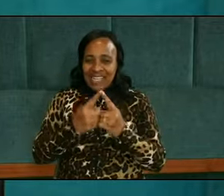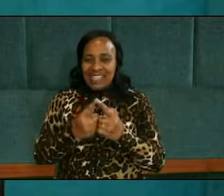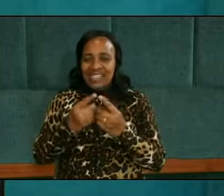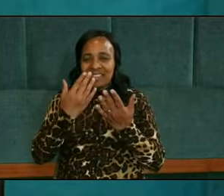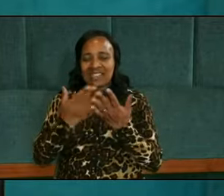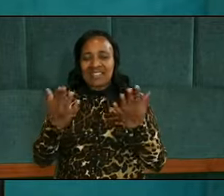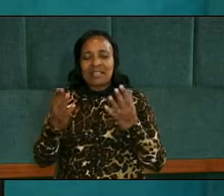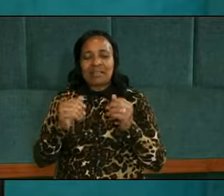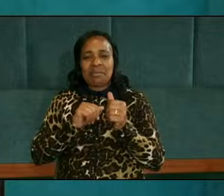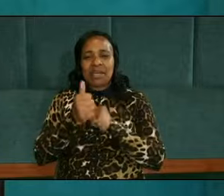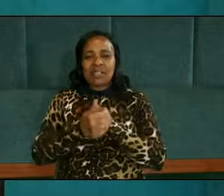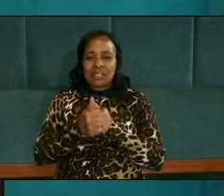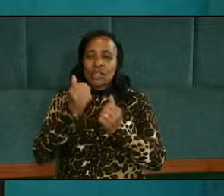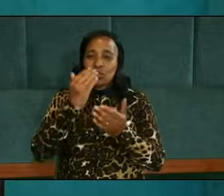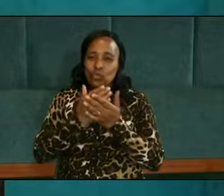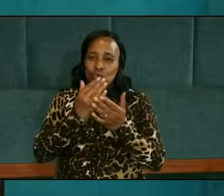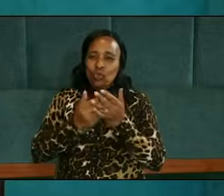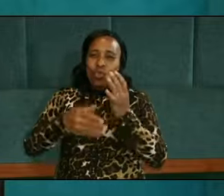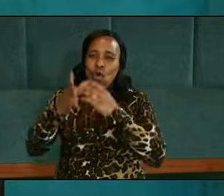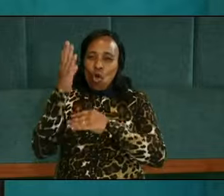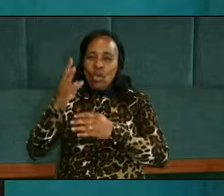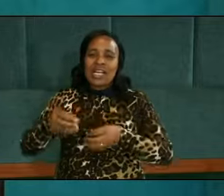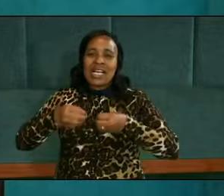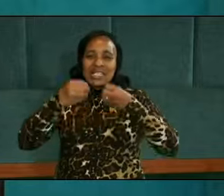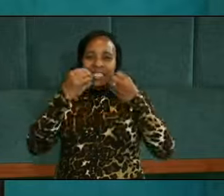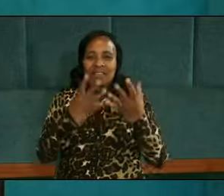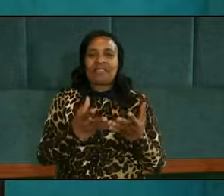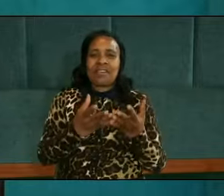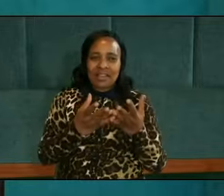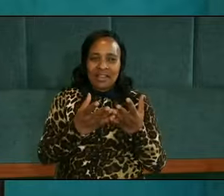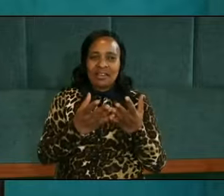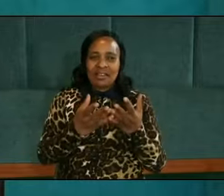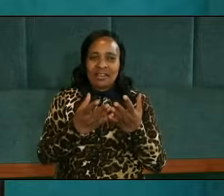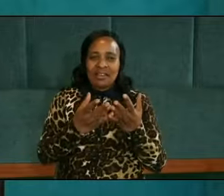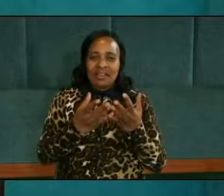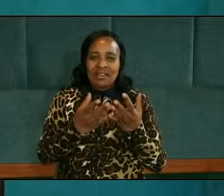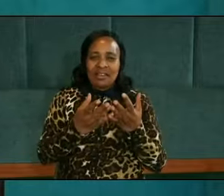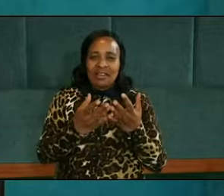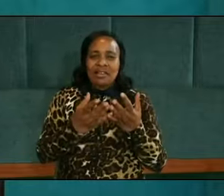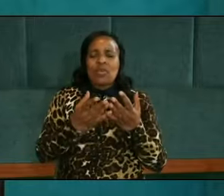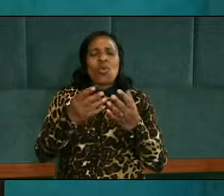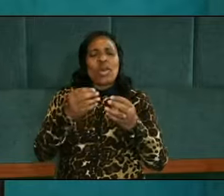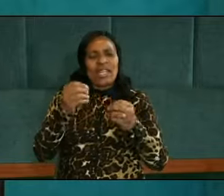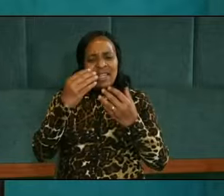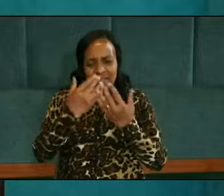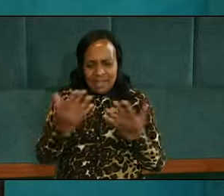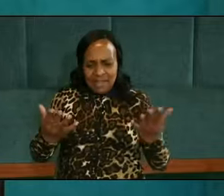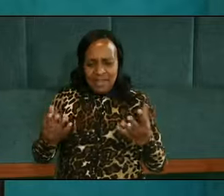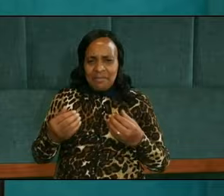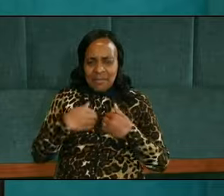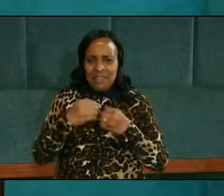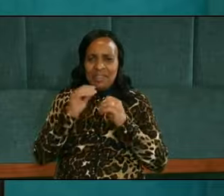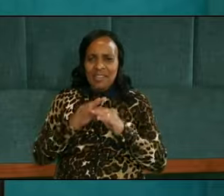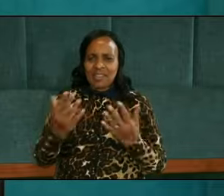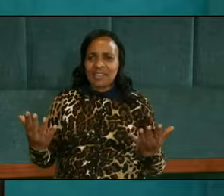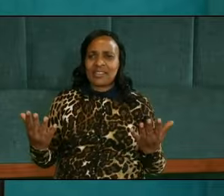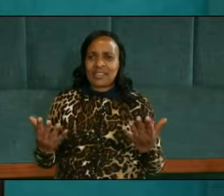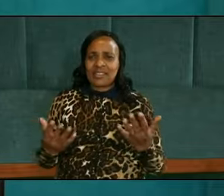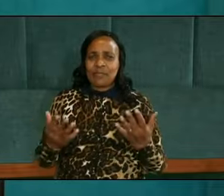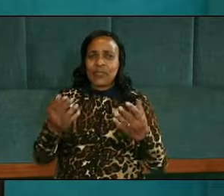like, enyewe, ni Mungu ndiye ameniwekea, oh sorry. Enyewe, it's God who's anointed me. So it was a way